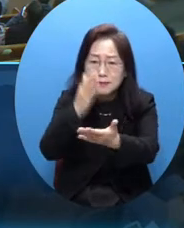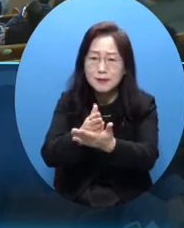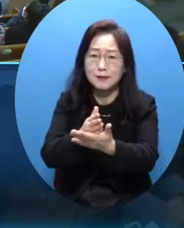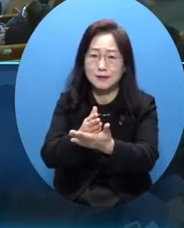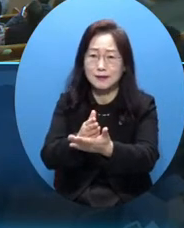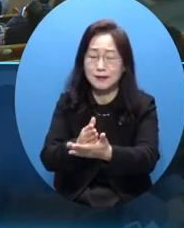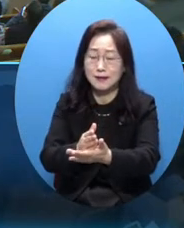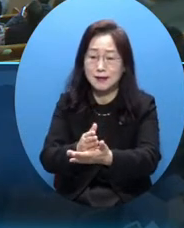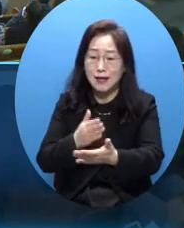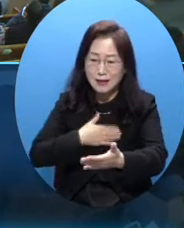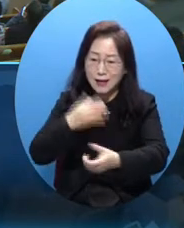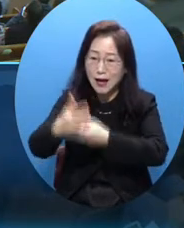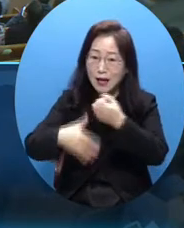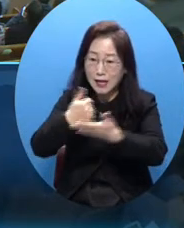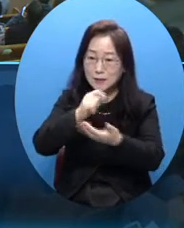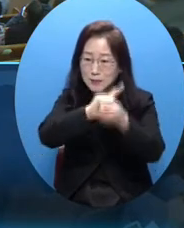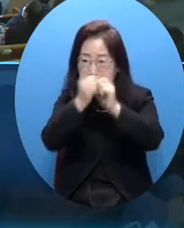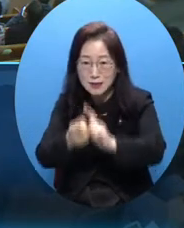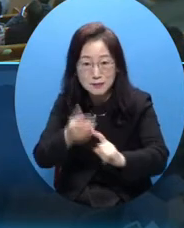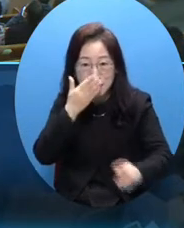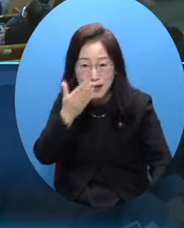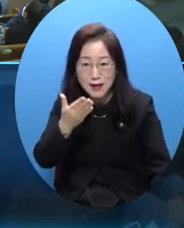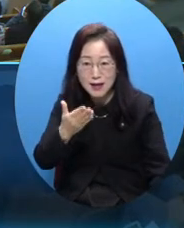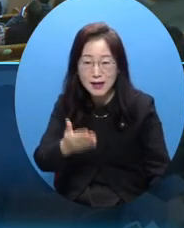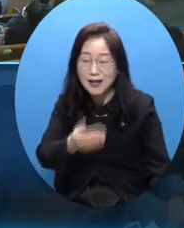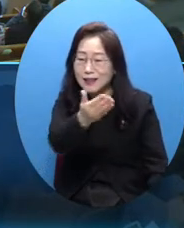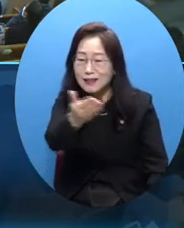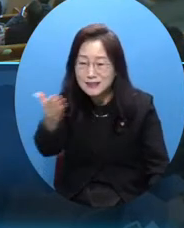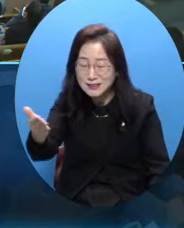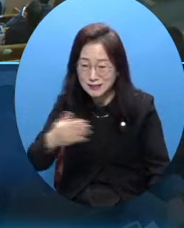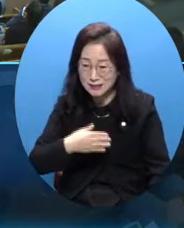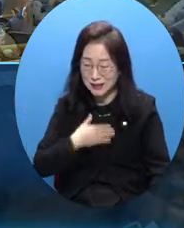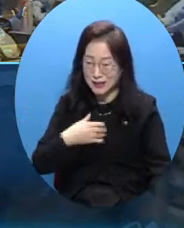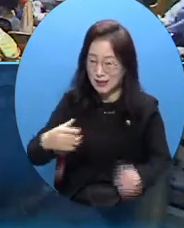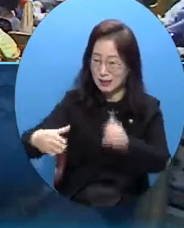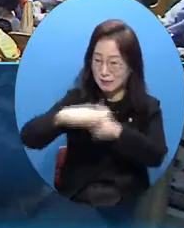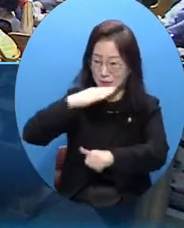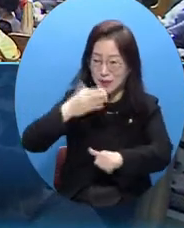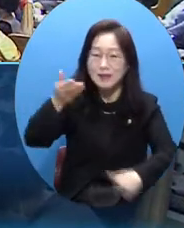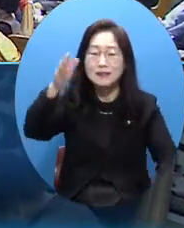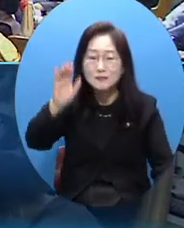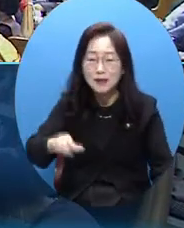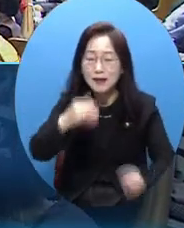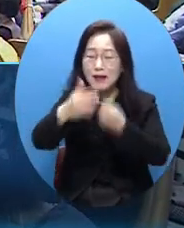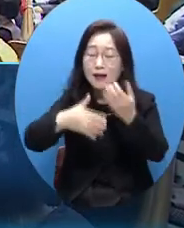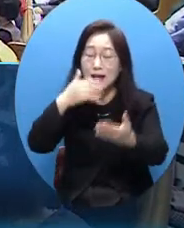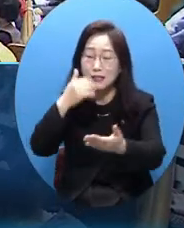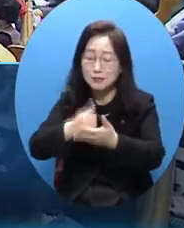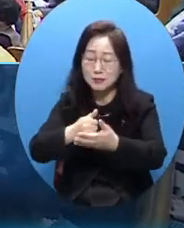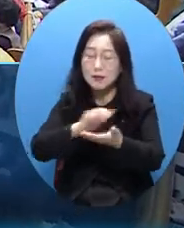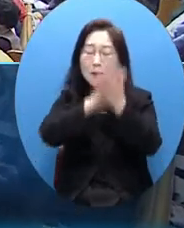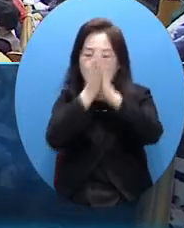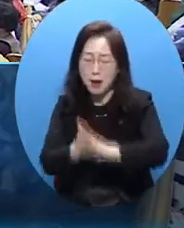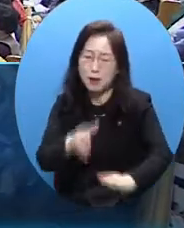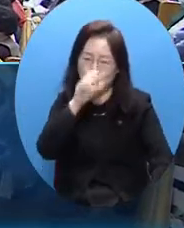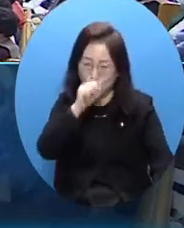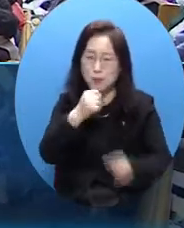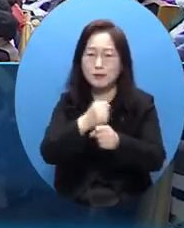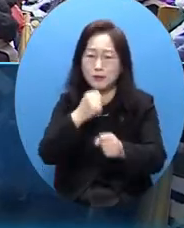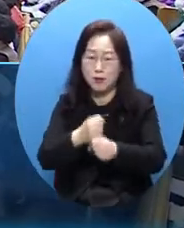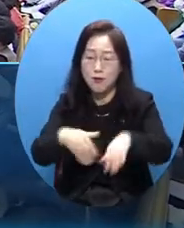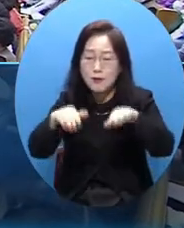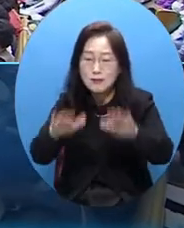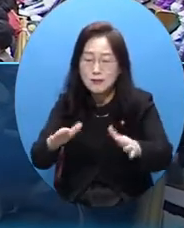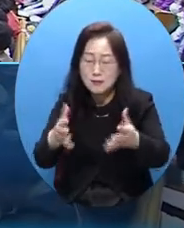do not be afraid that I am I in the place of God you intended to harm me but God intended it for a good to accomplish or what is now